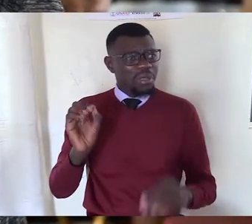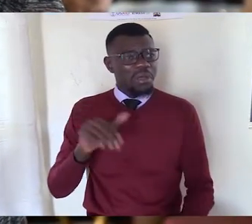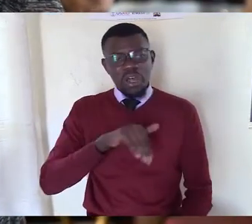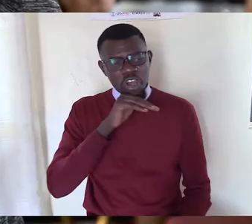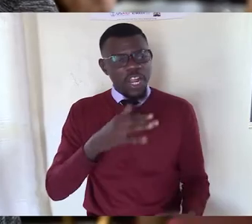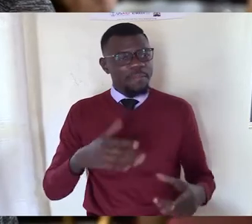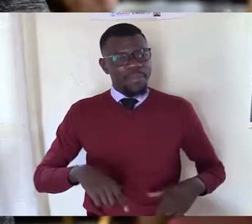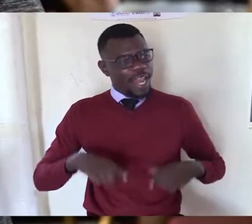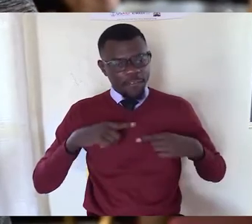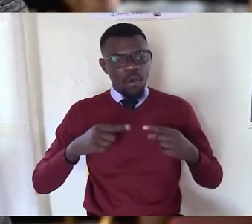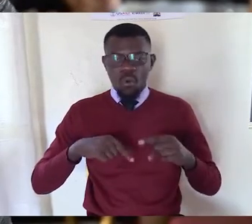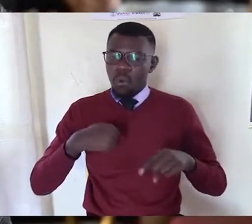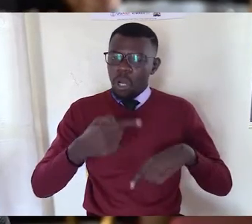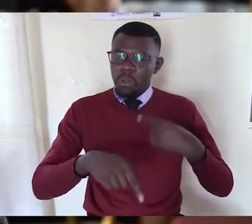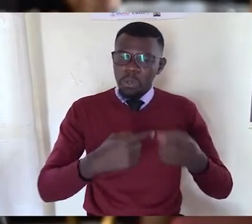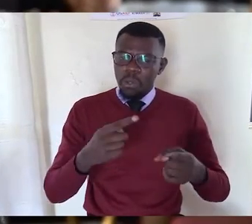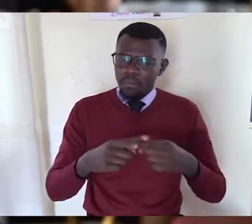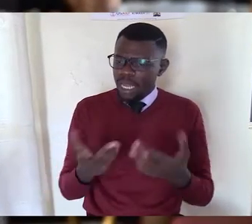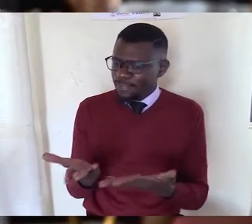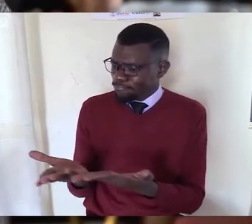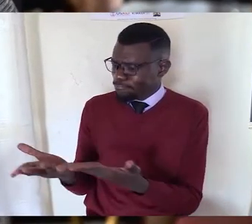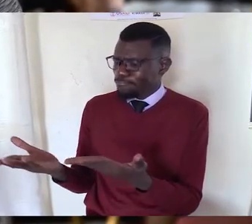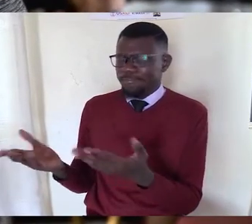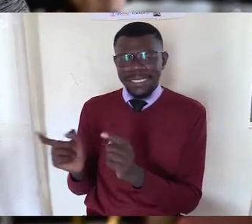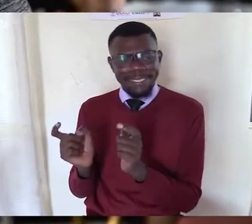yes. But you've left us with wounds.